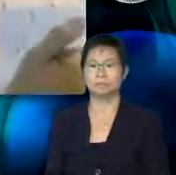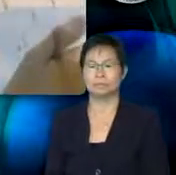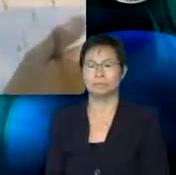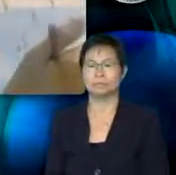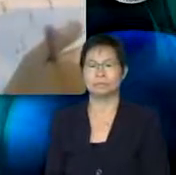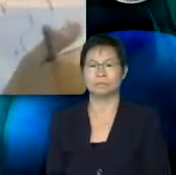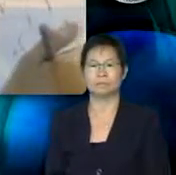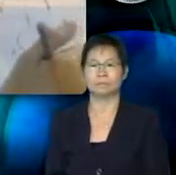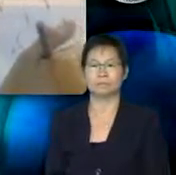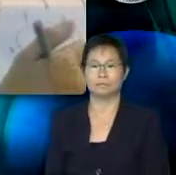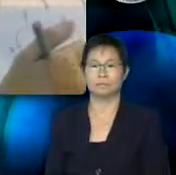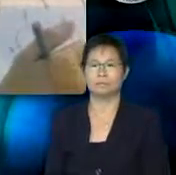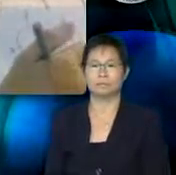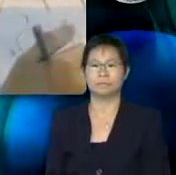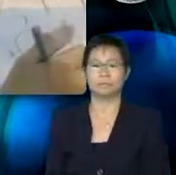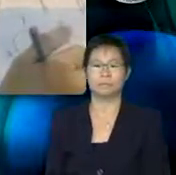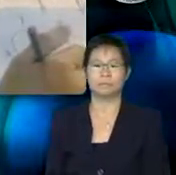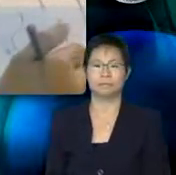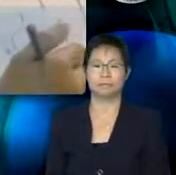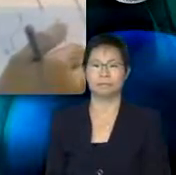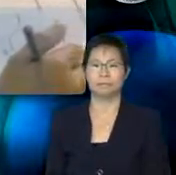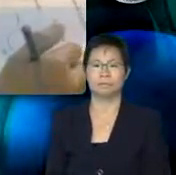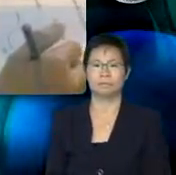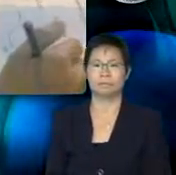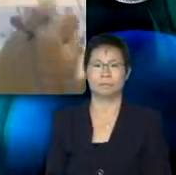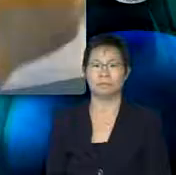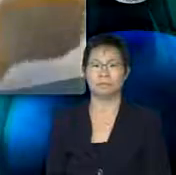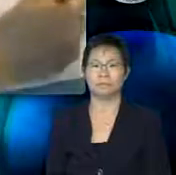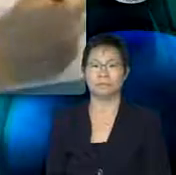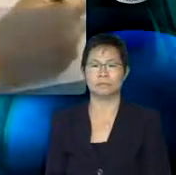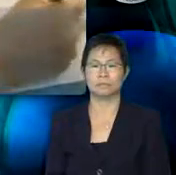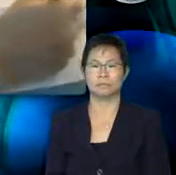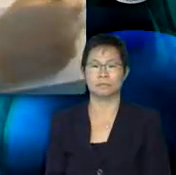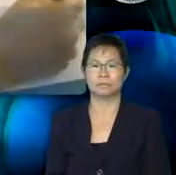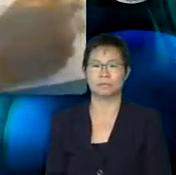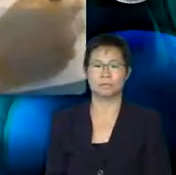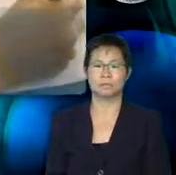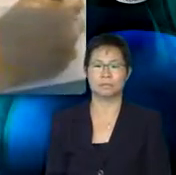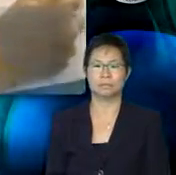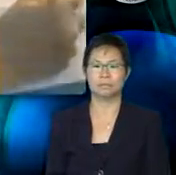Thank you.